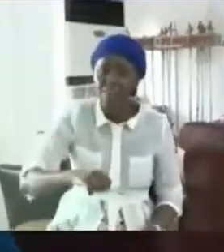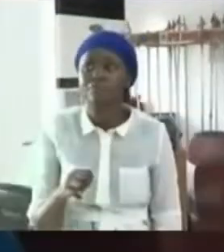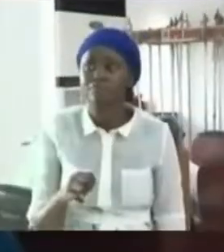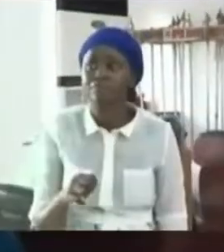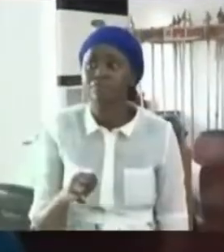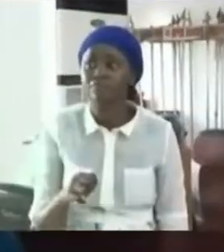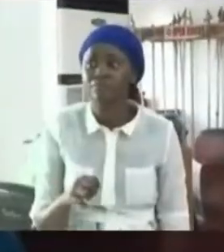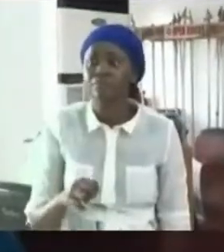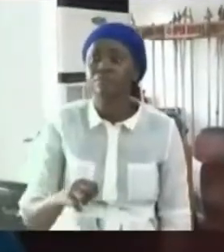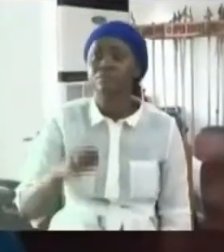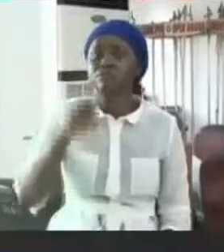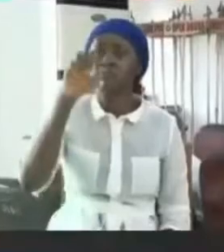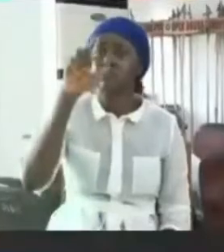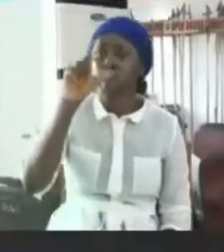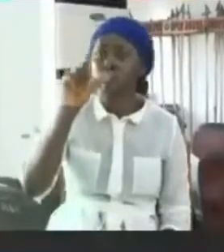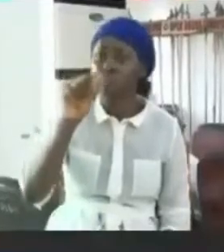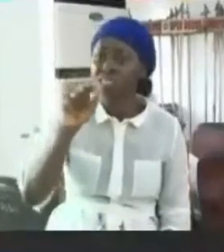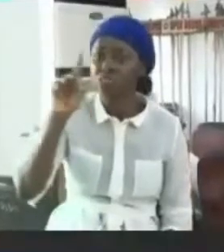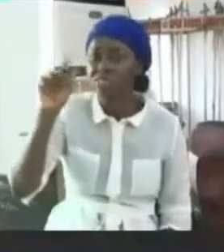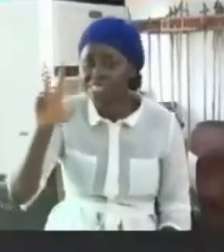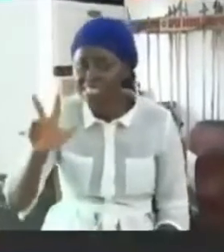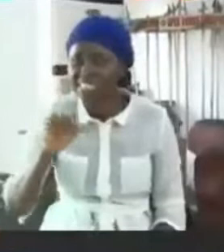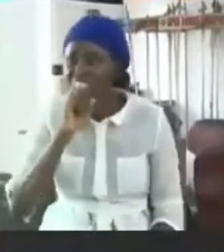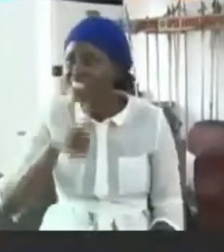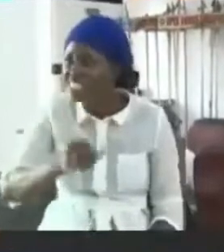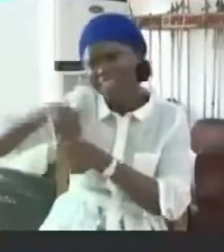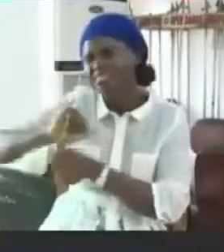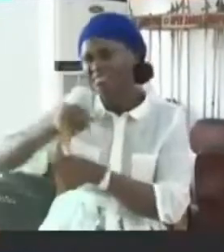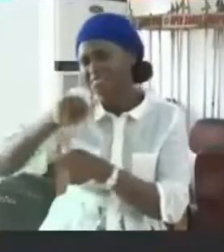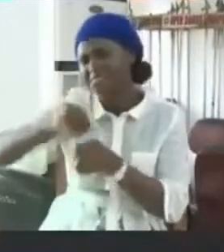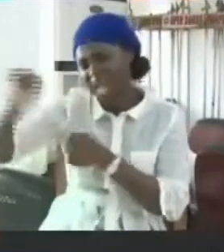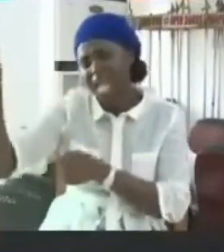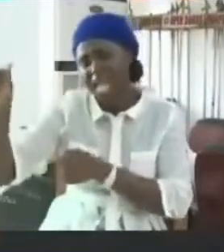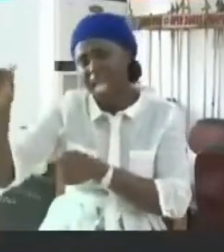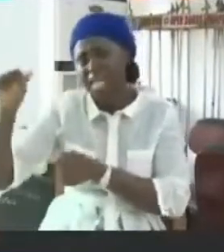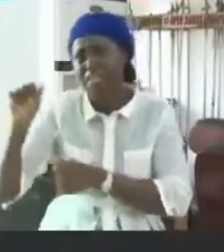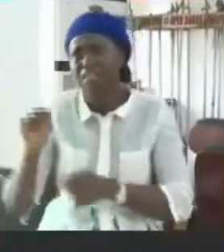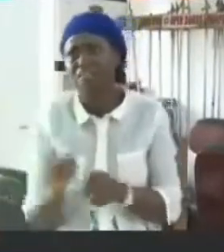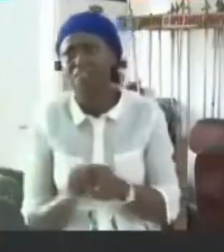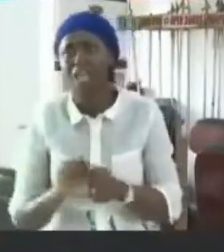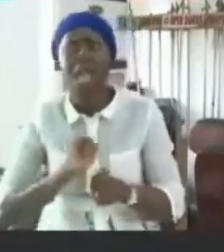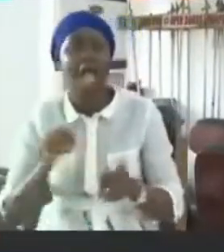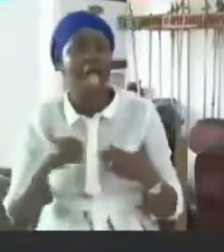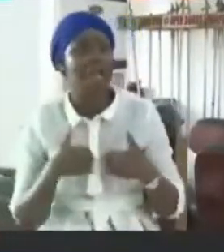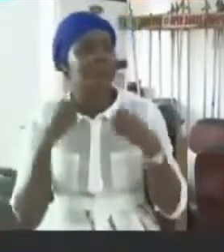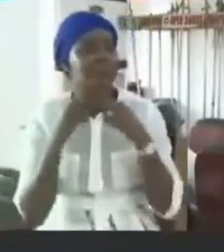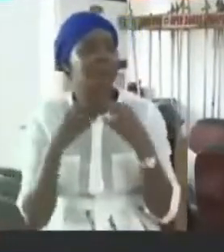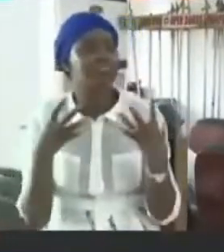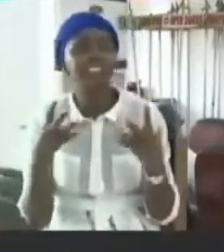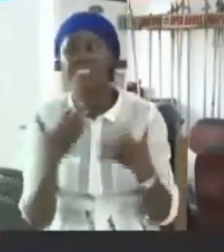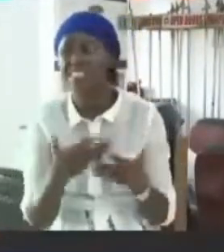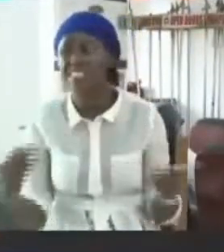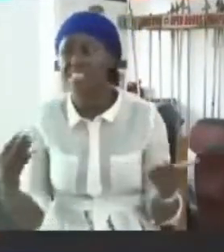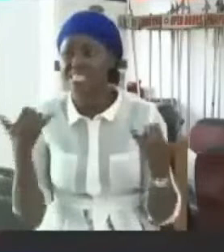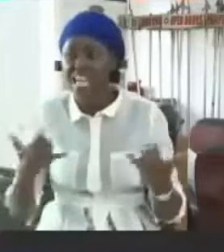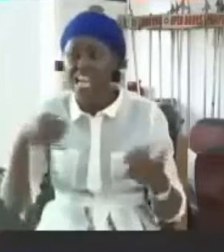thereof. 2023 is still a long time away. I have a lot of things now occupying